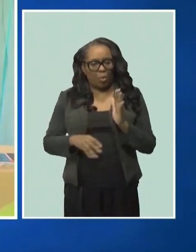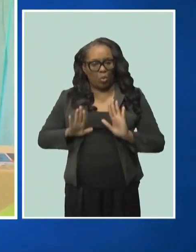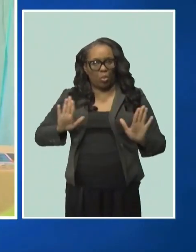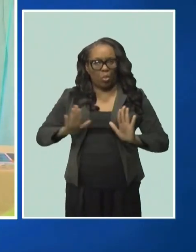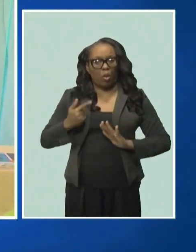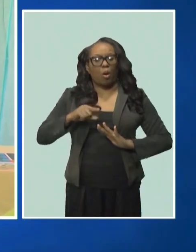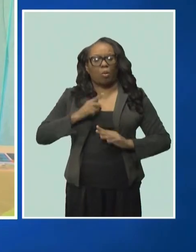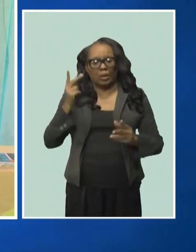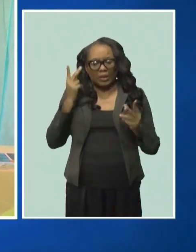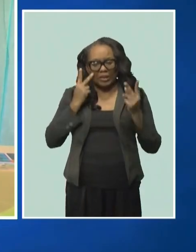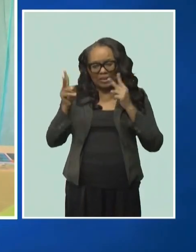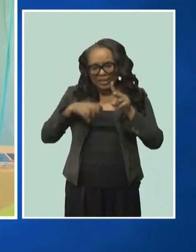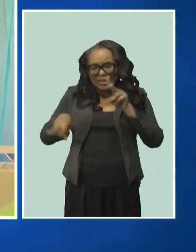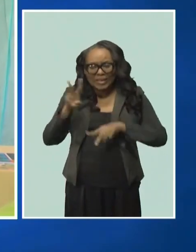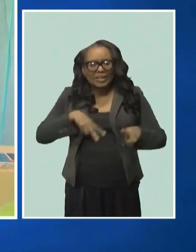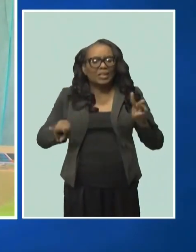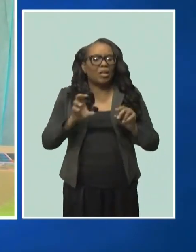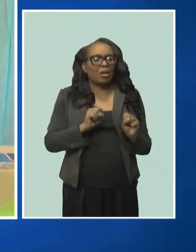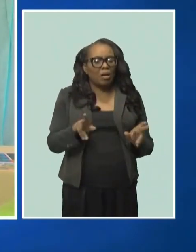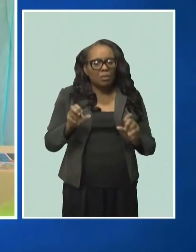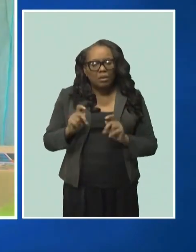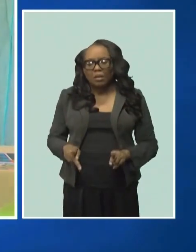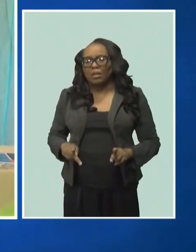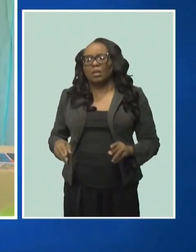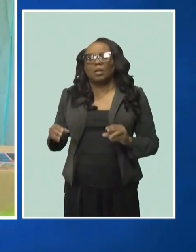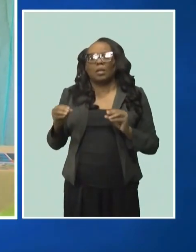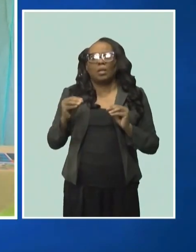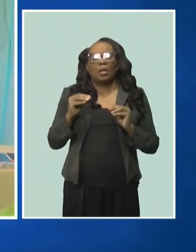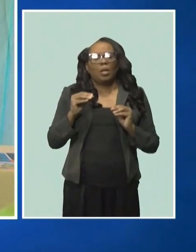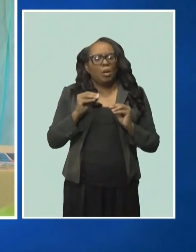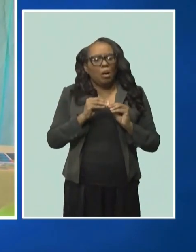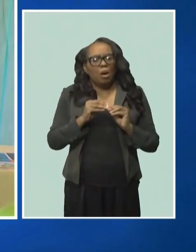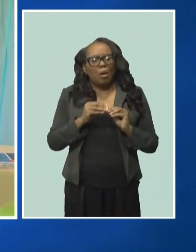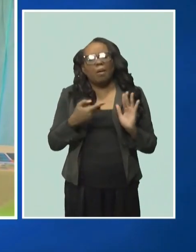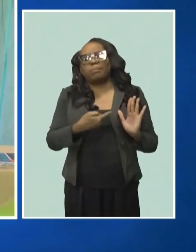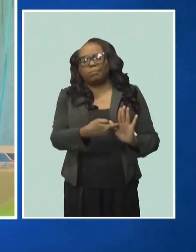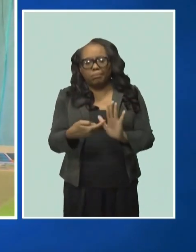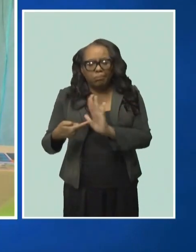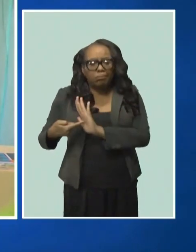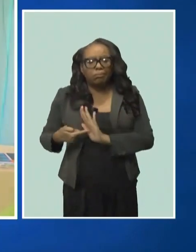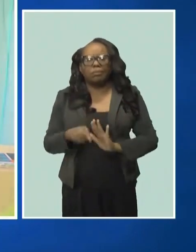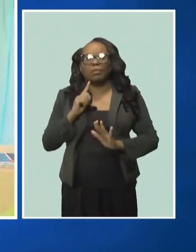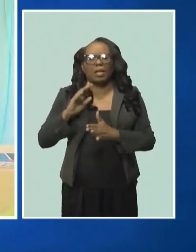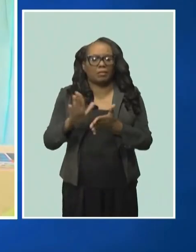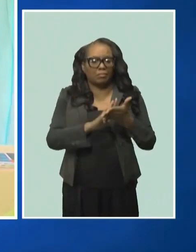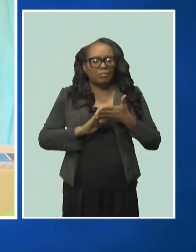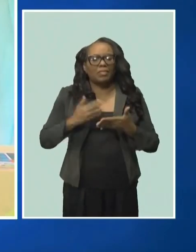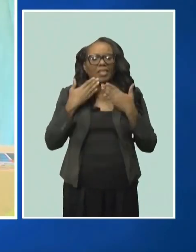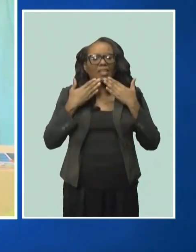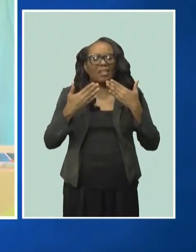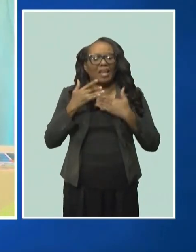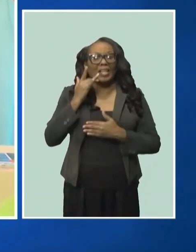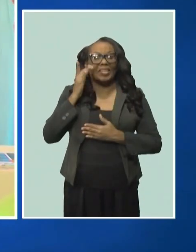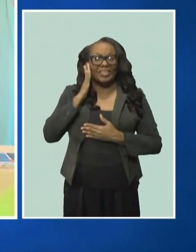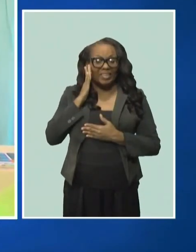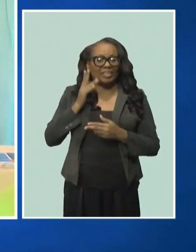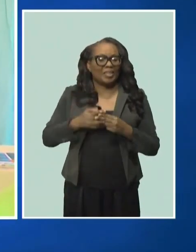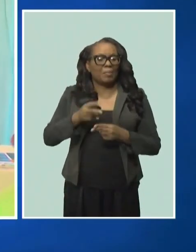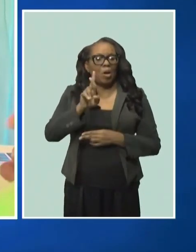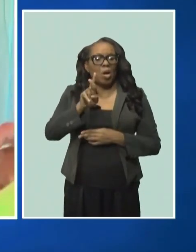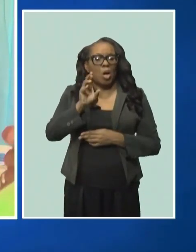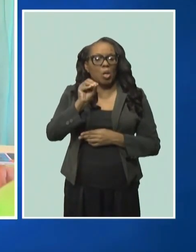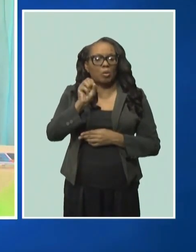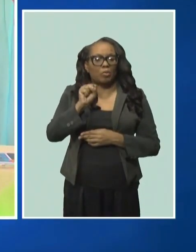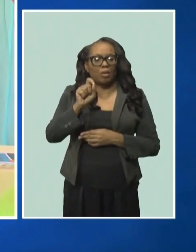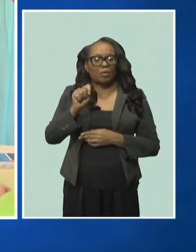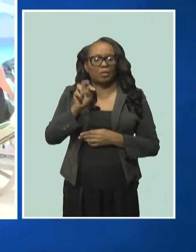these opportunities where they can actually get more exposure. So it's a great opportunity, and we really applaud Ross Trevor for reaching out to us. We really do. The